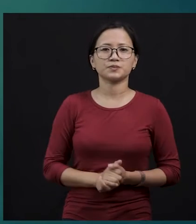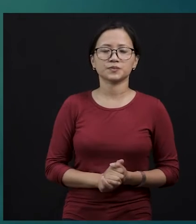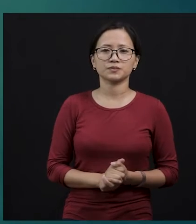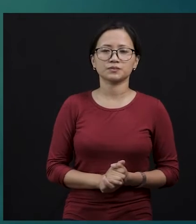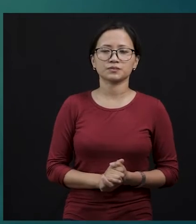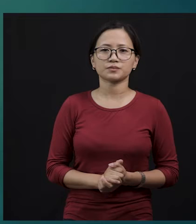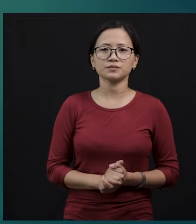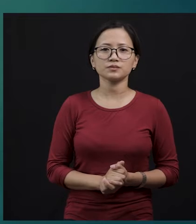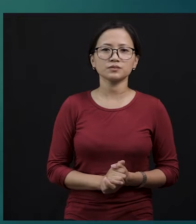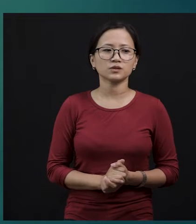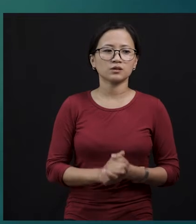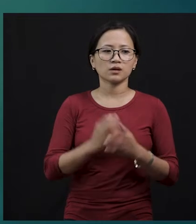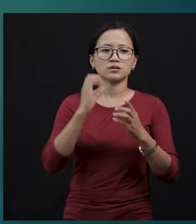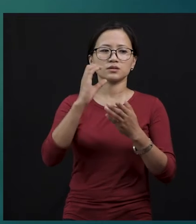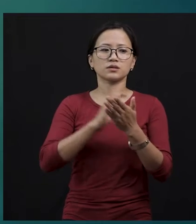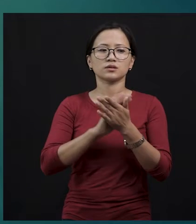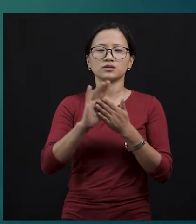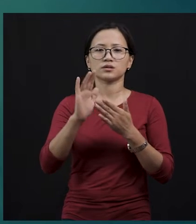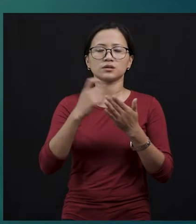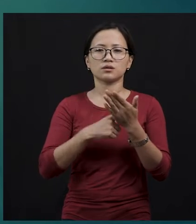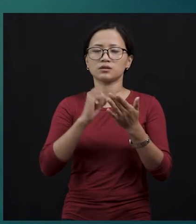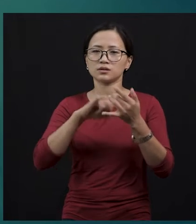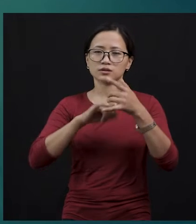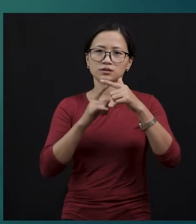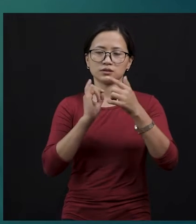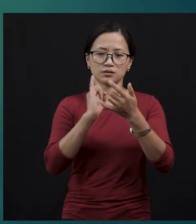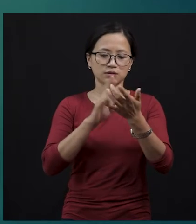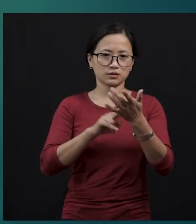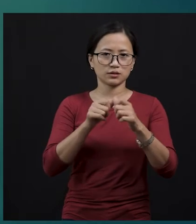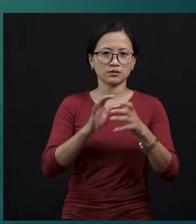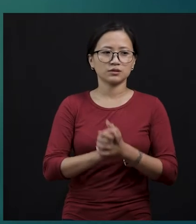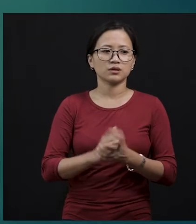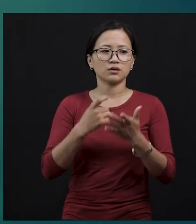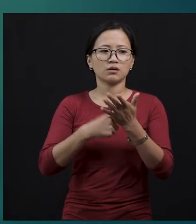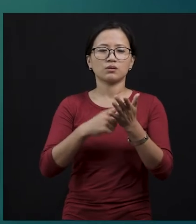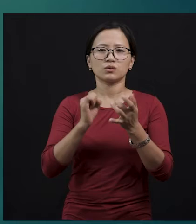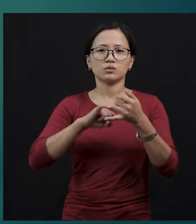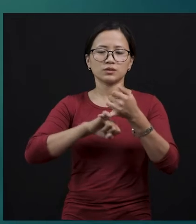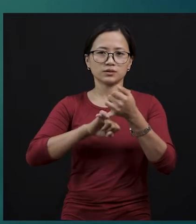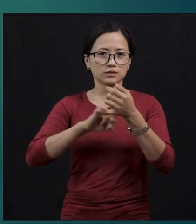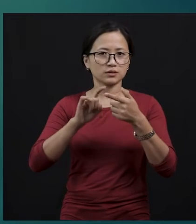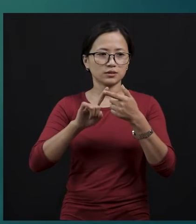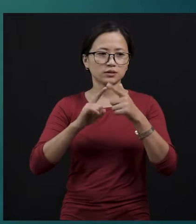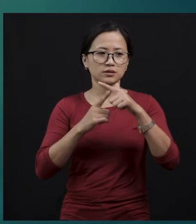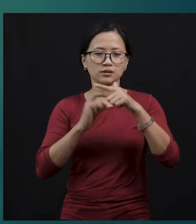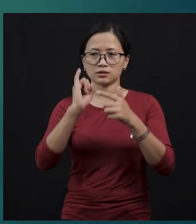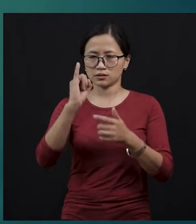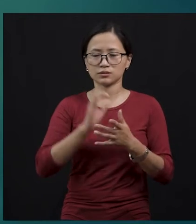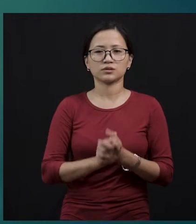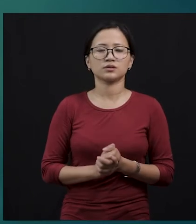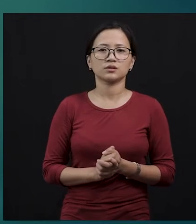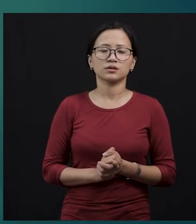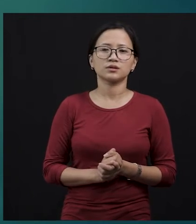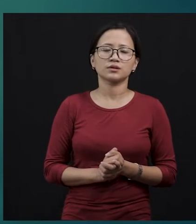poet here, the poet Christina Rossetti, is making a comparison of the beauty of nature and also of the beauty